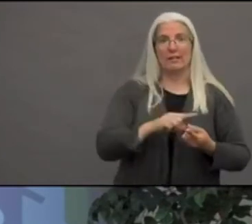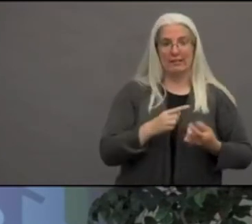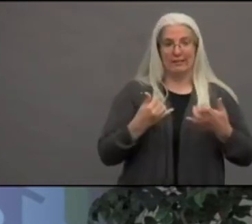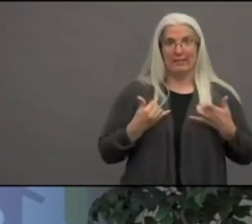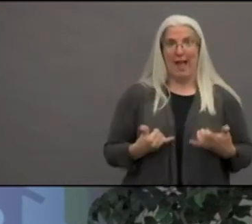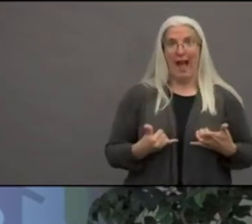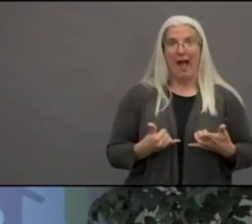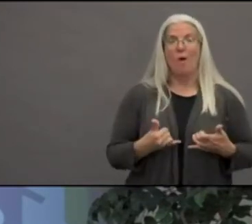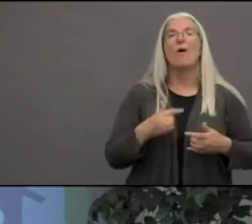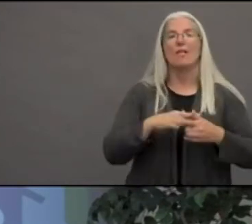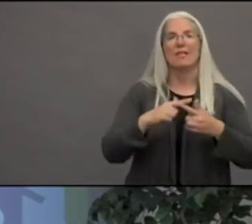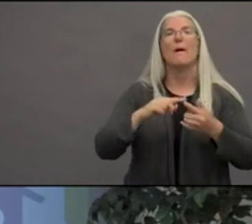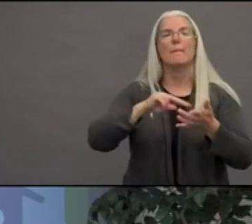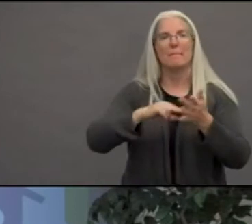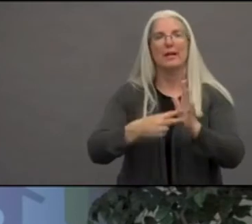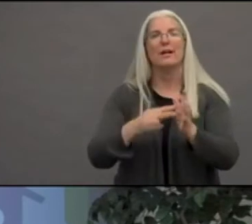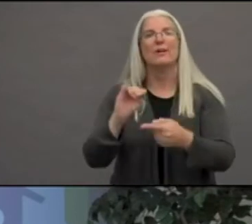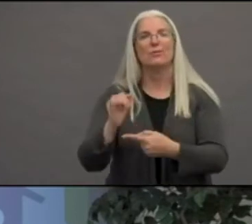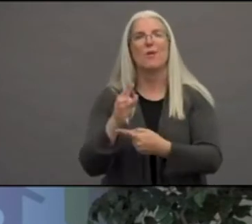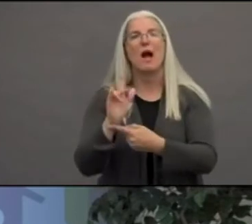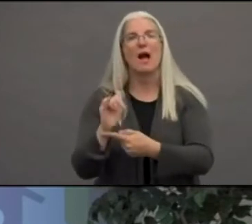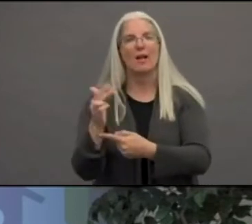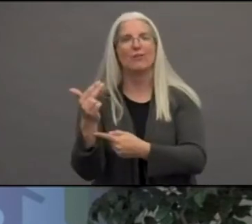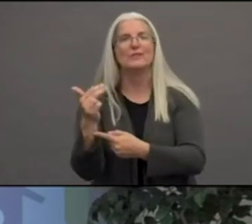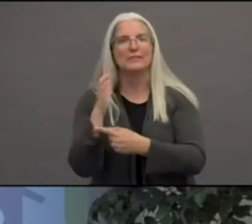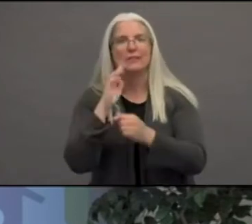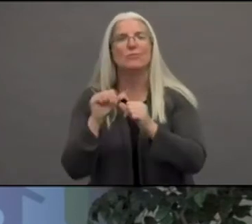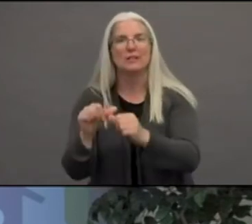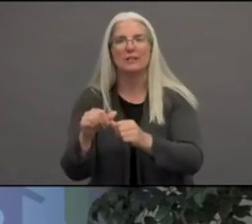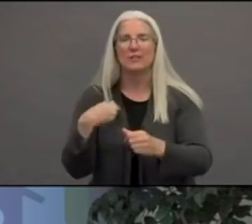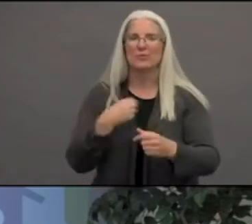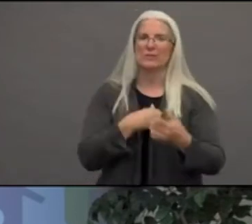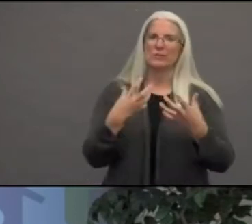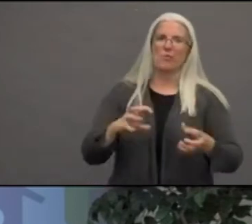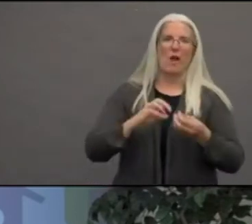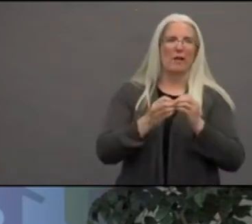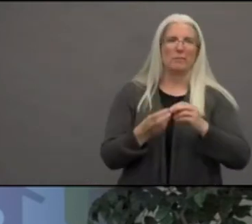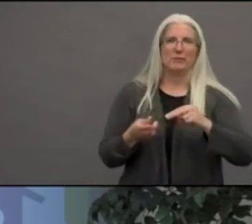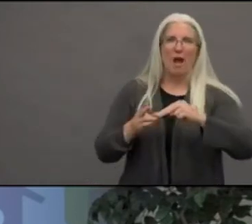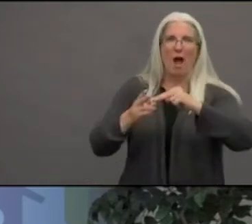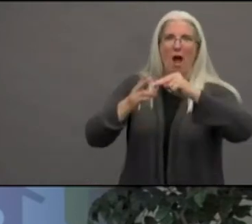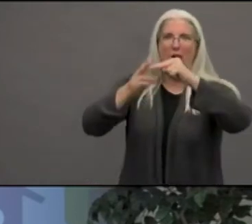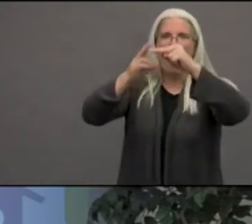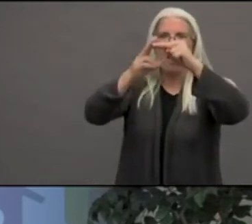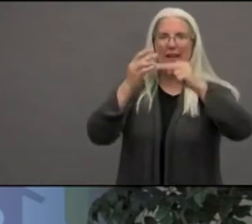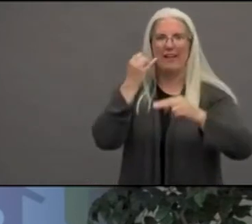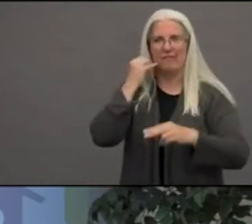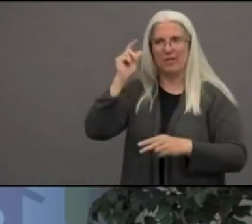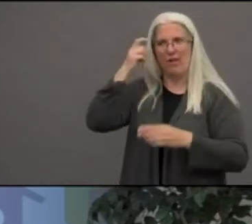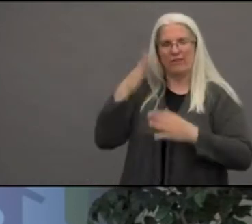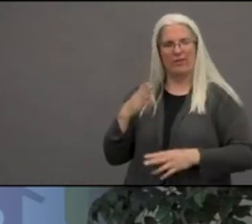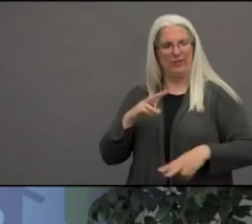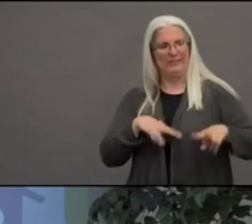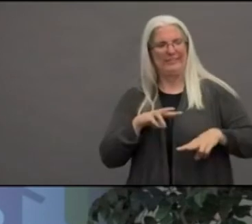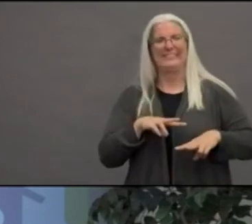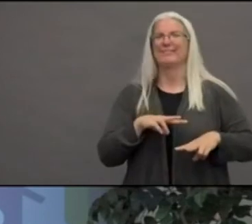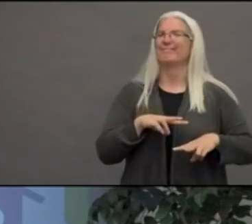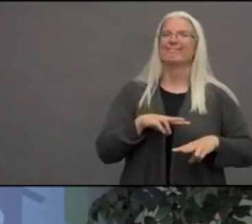numbers don't rise, because that's not going to be a good look if the governor's looking at very high numbers,